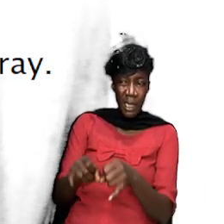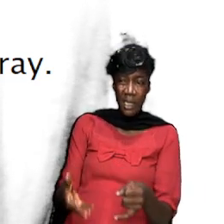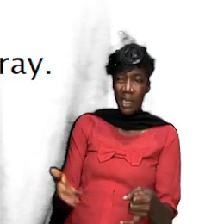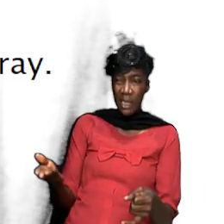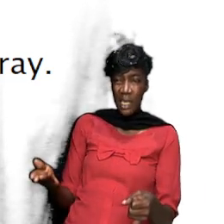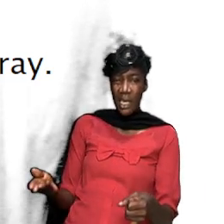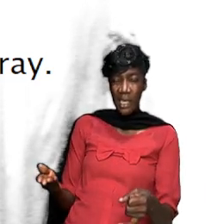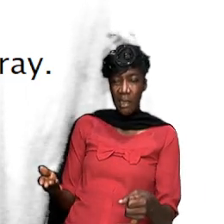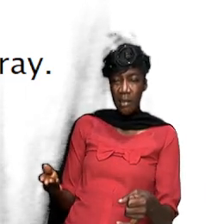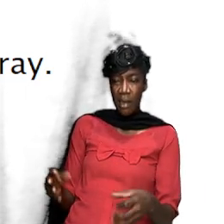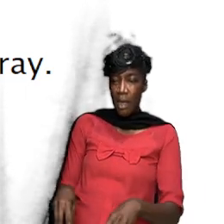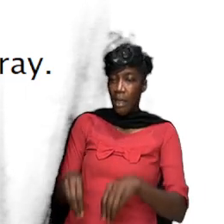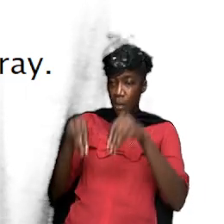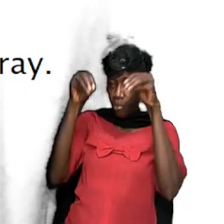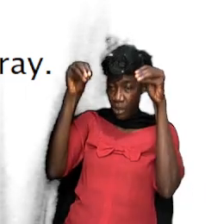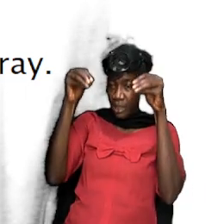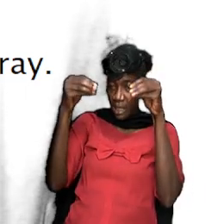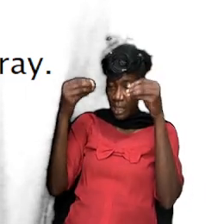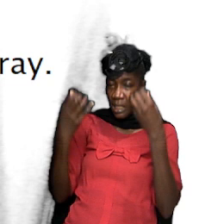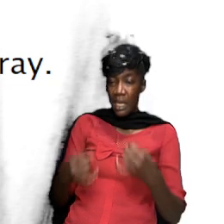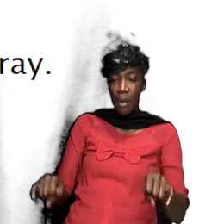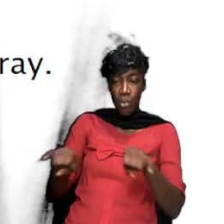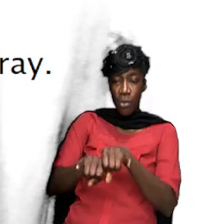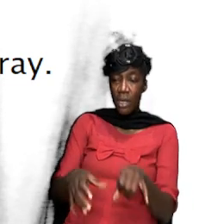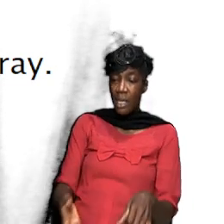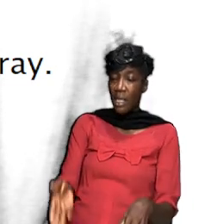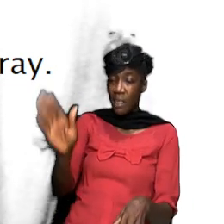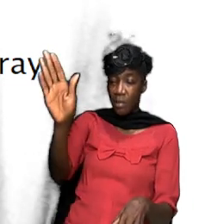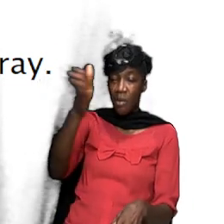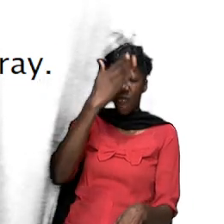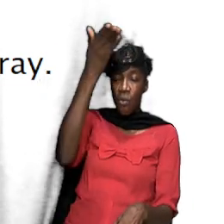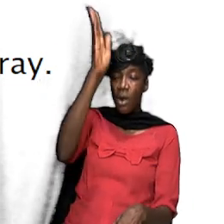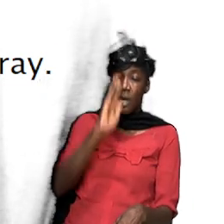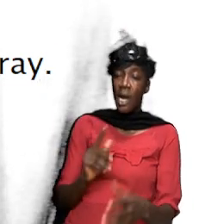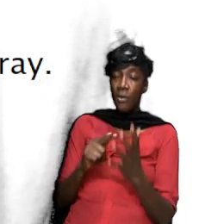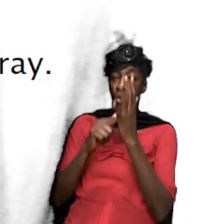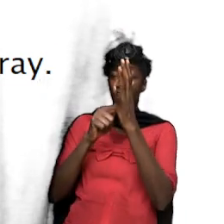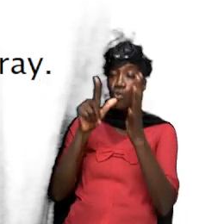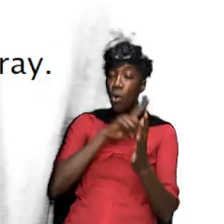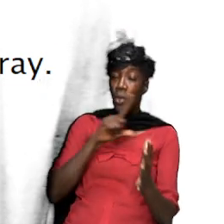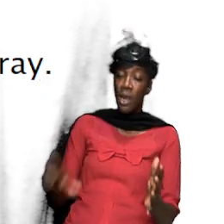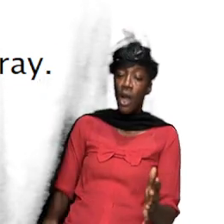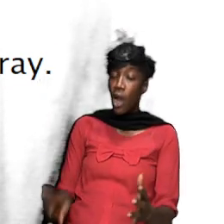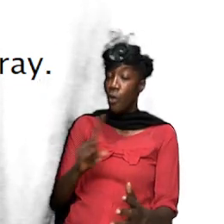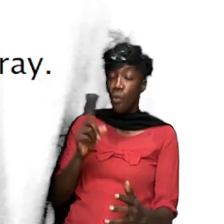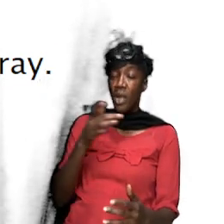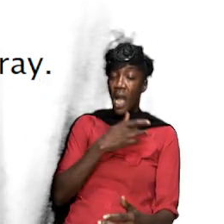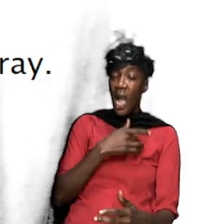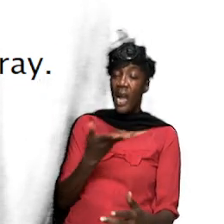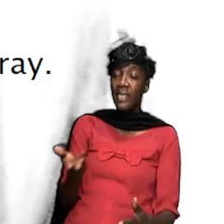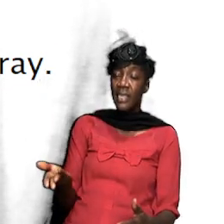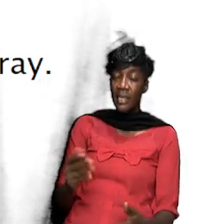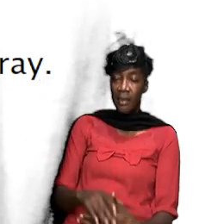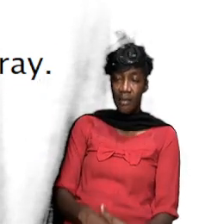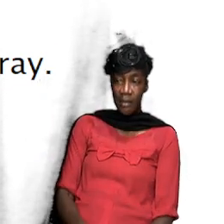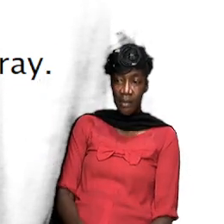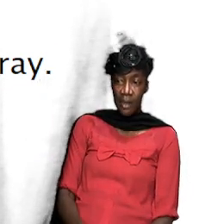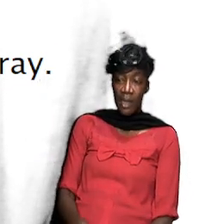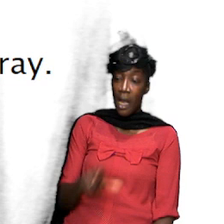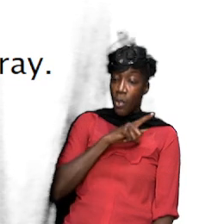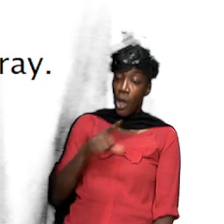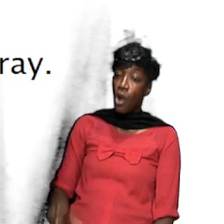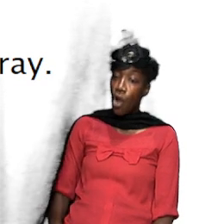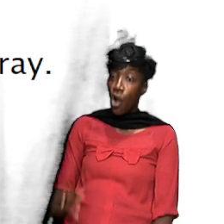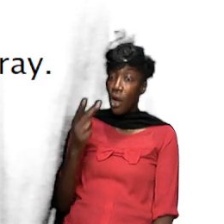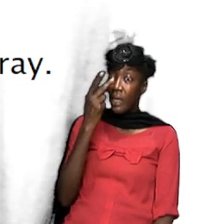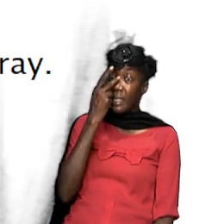we present the weightier things before God, it will show the Lord where our heart is. And the Lord will see that,